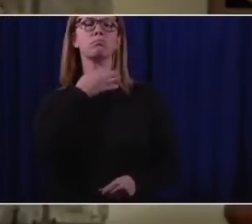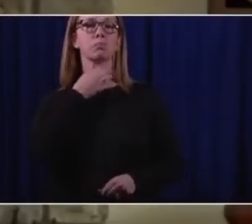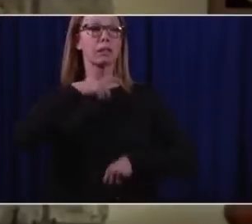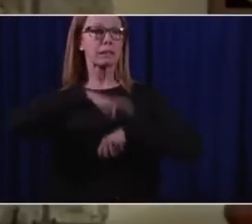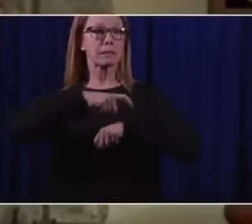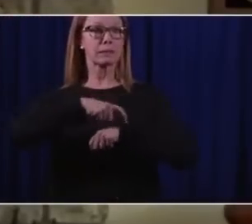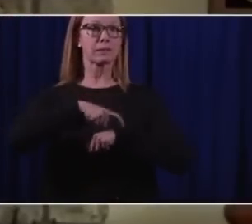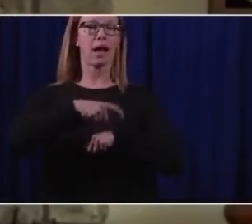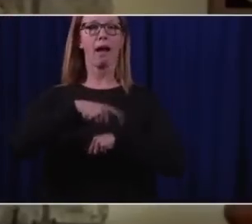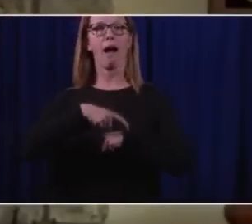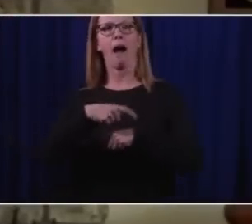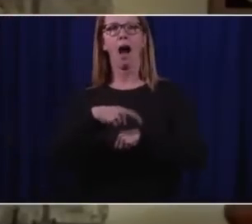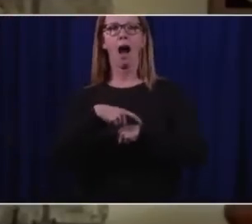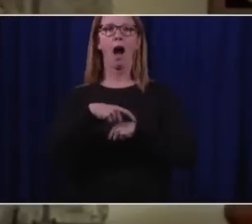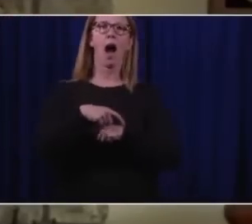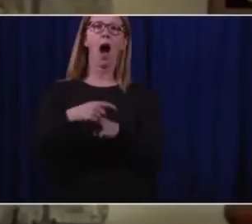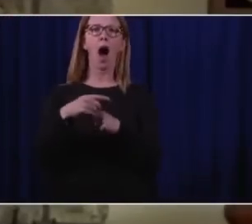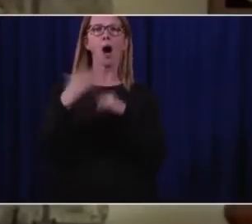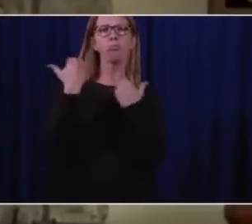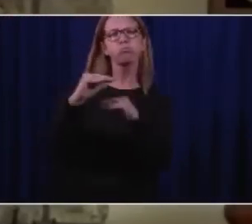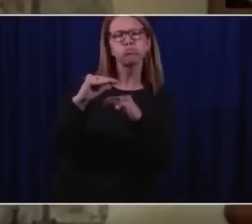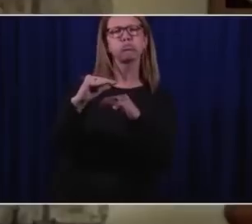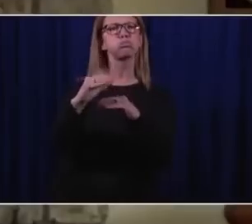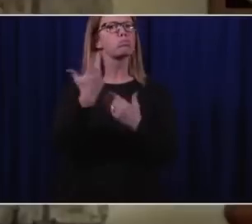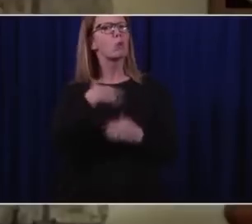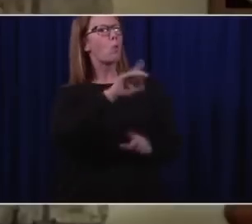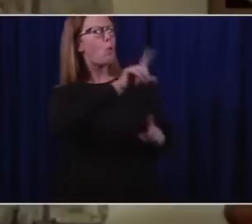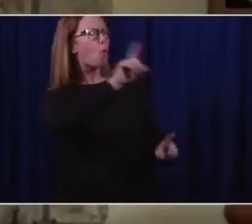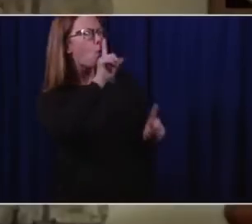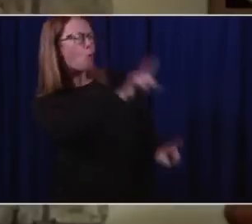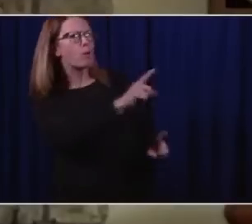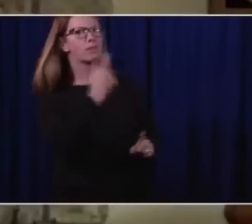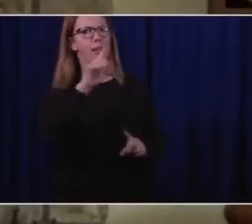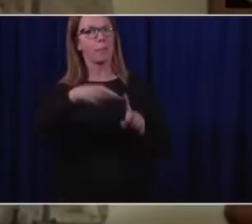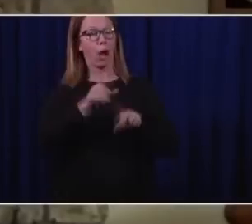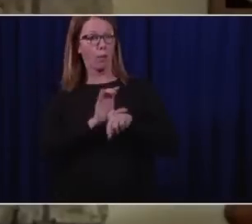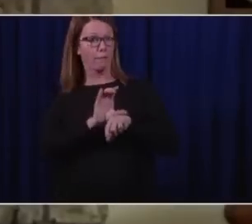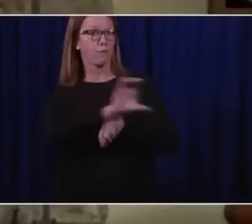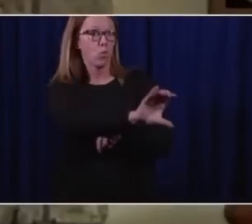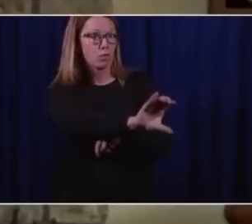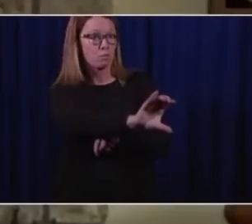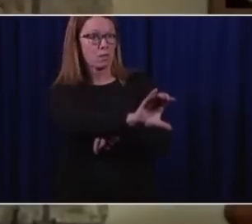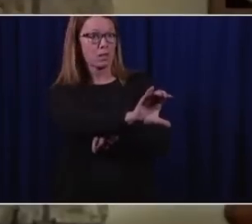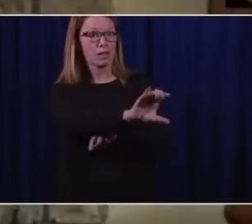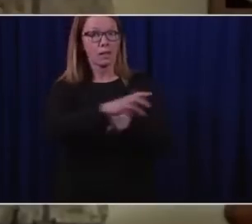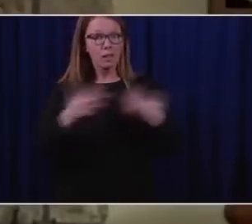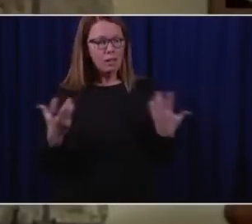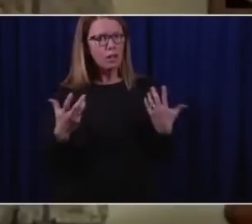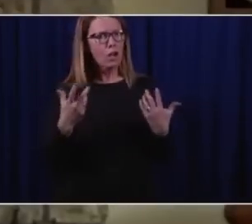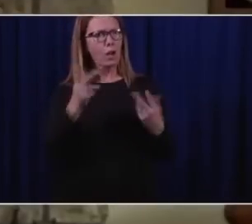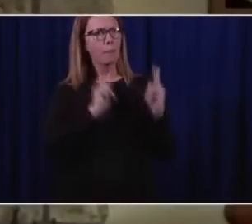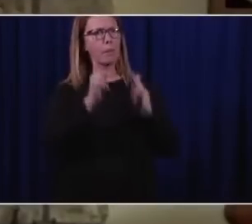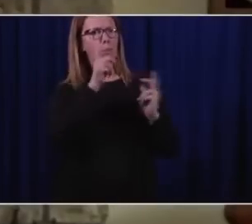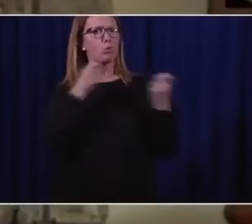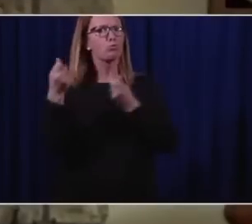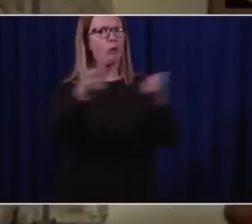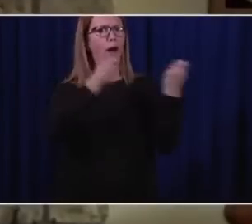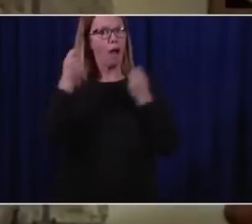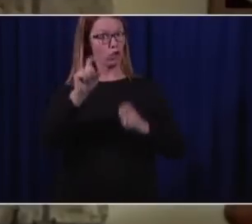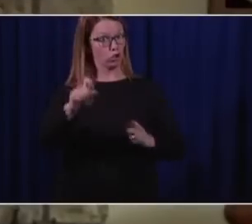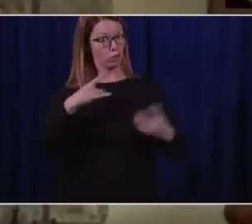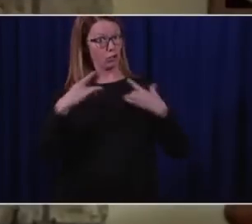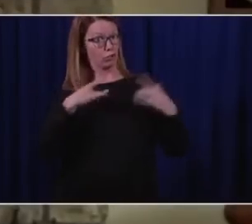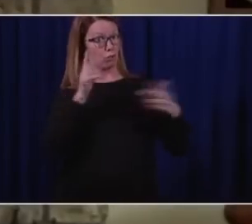tonight. What is your anticipation? What does your order say about enforcement? And for those people who are driving around, should they be fearful of being pulled